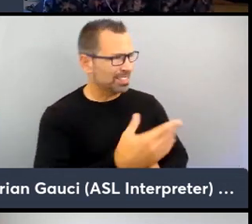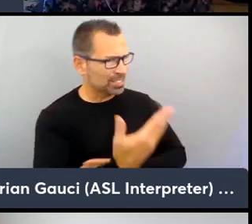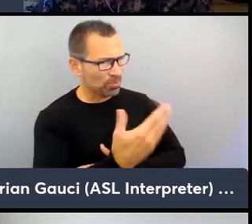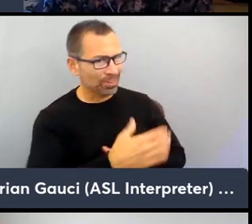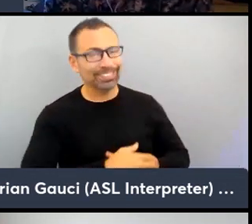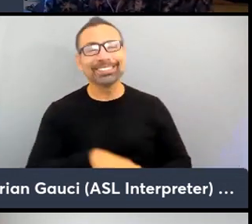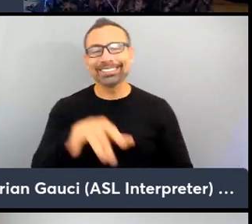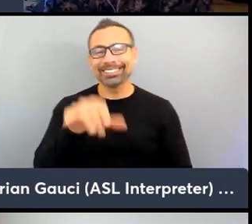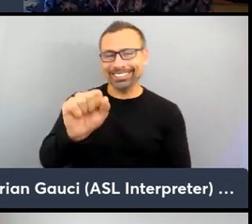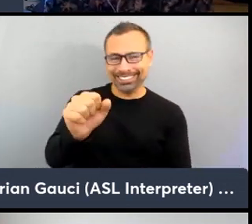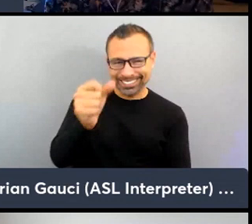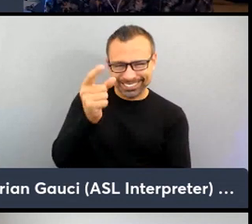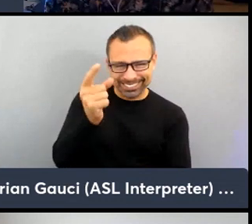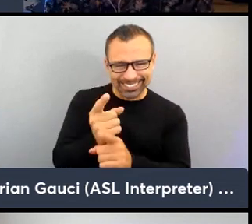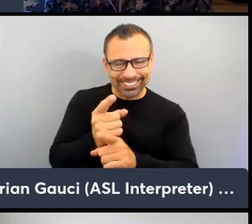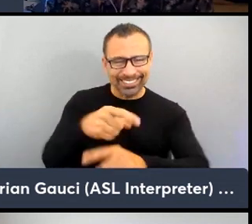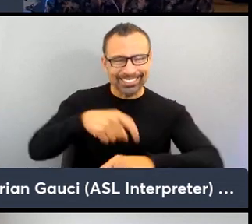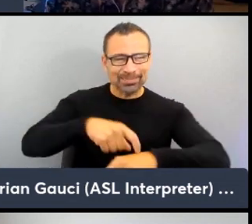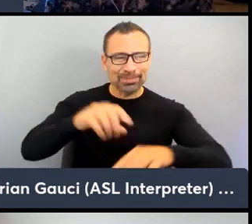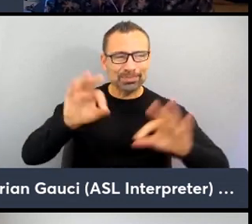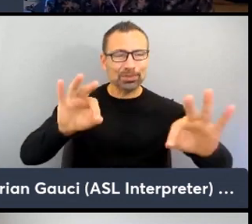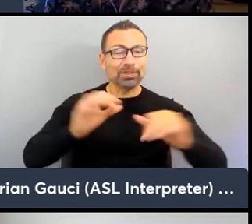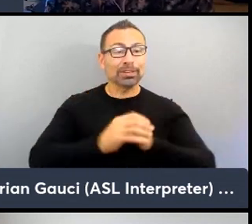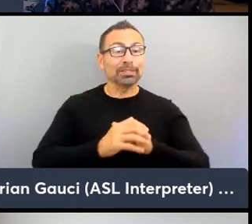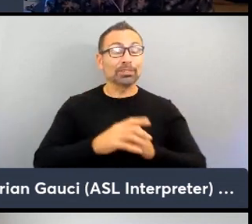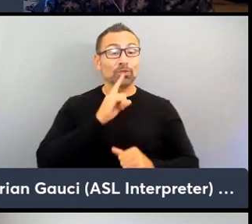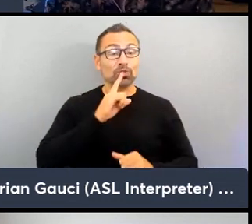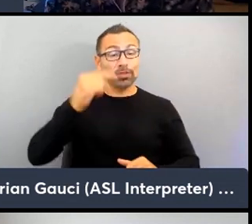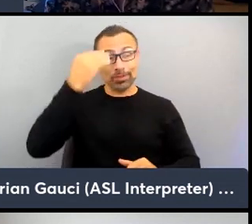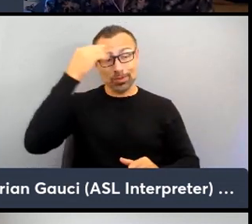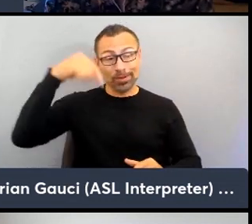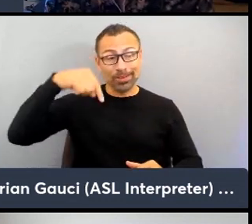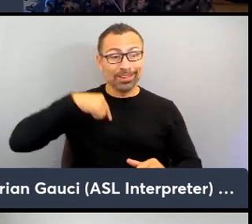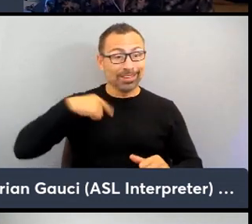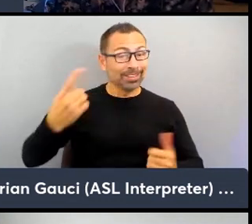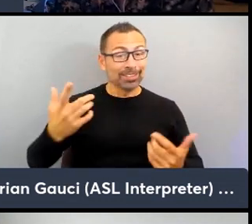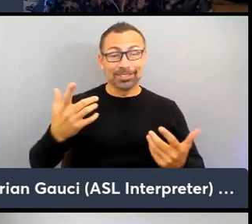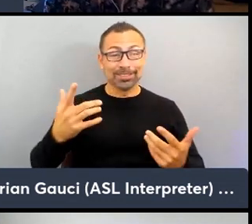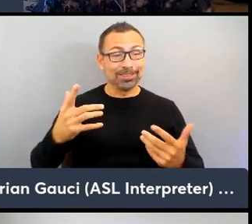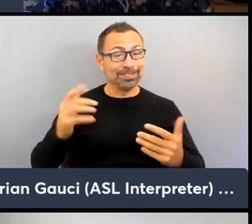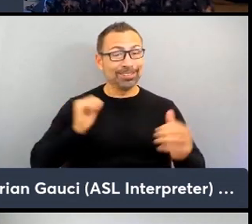timing. So you could for sure, the show is not pre-recorded.